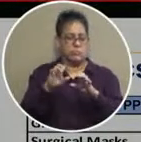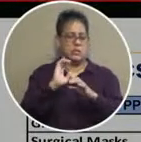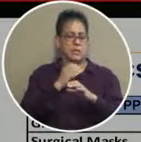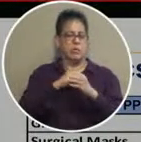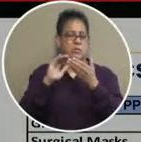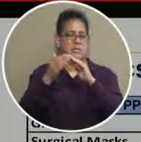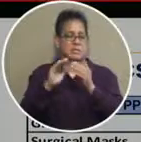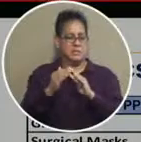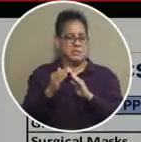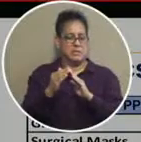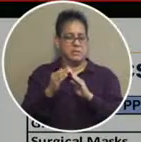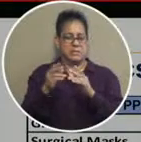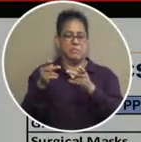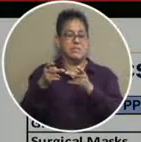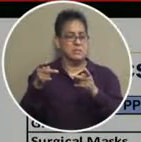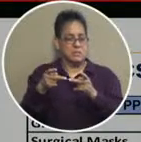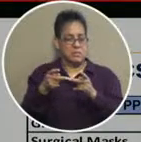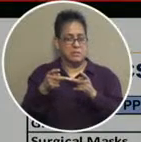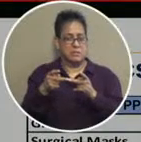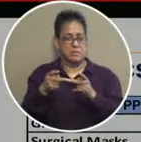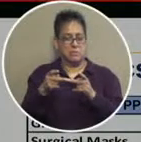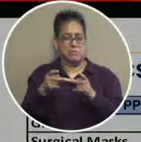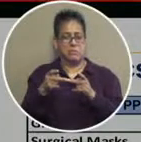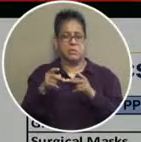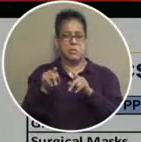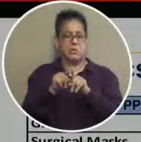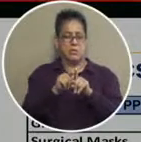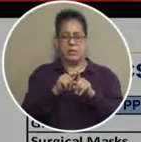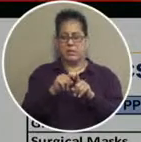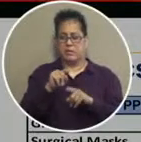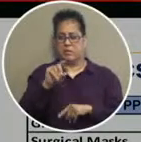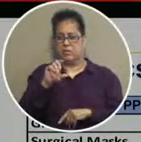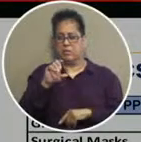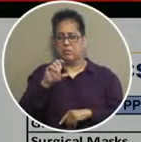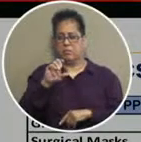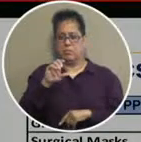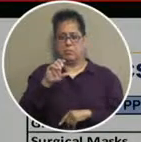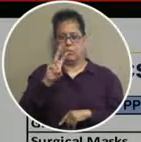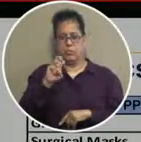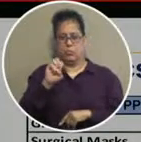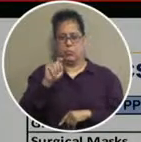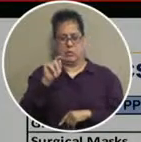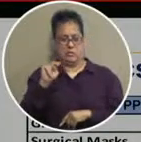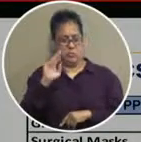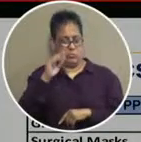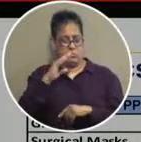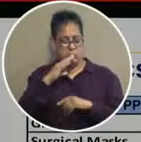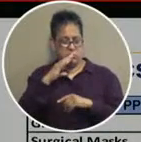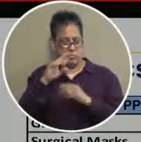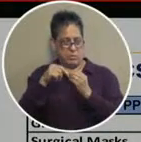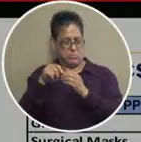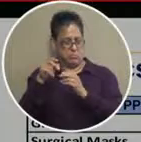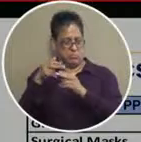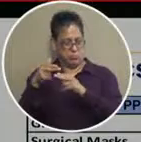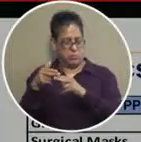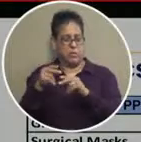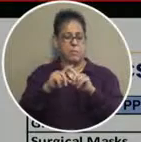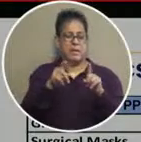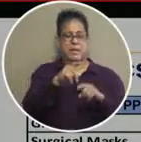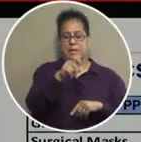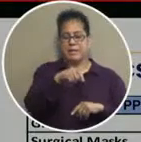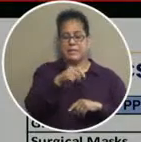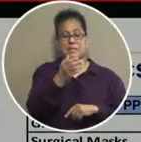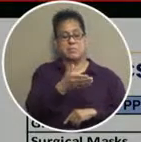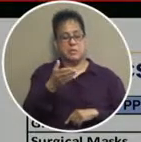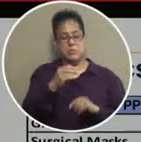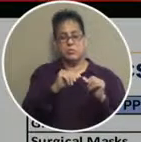city facilities, as Colonel Weston will talk about, we want to ensure that we have the supplies that are needed to be able